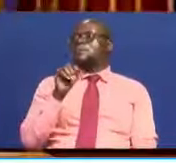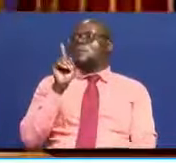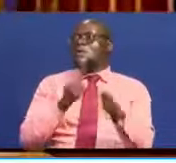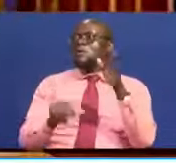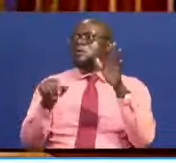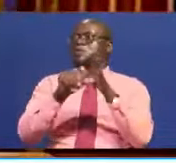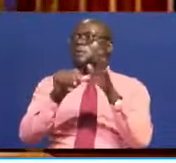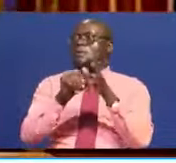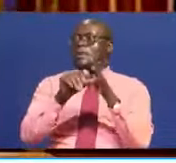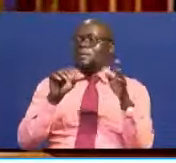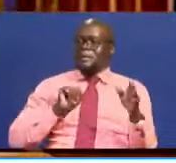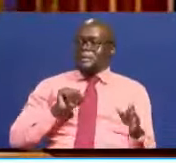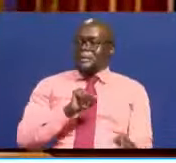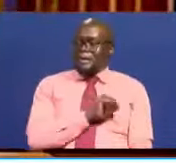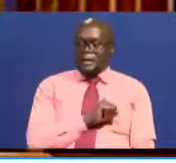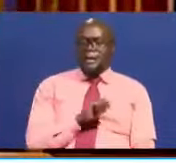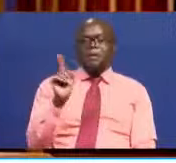Sifuna?